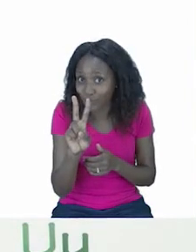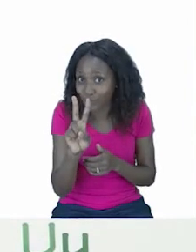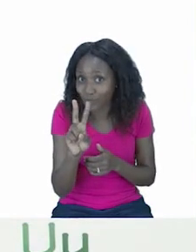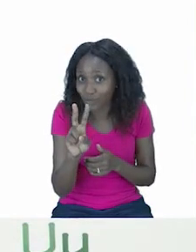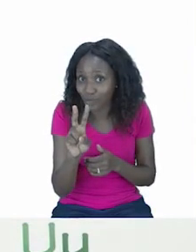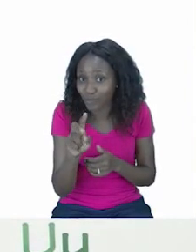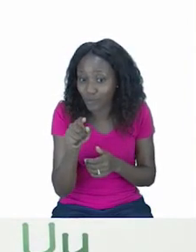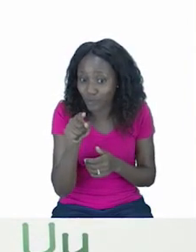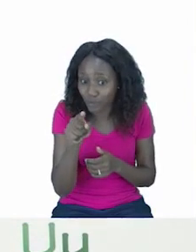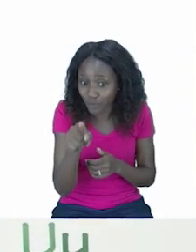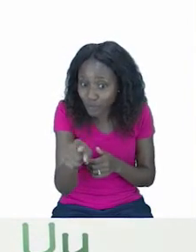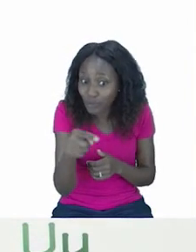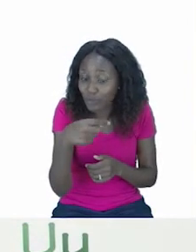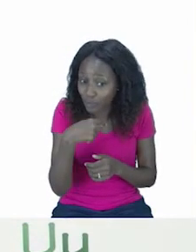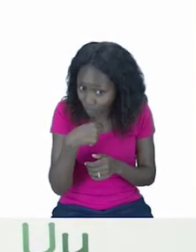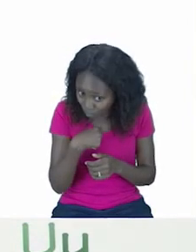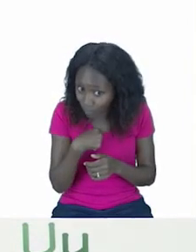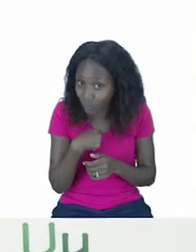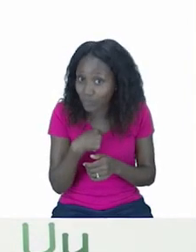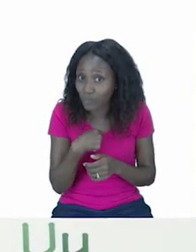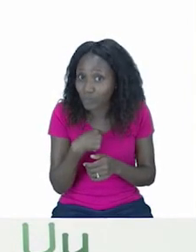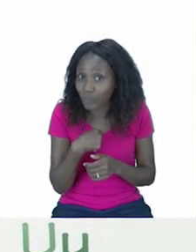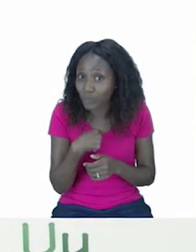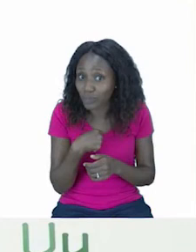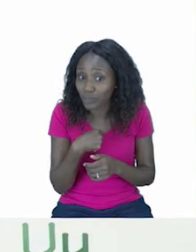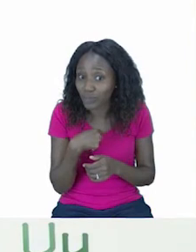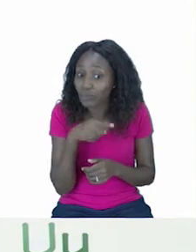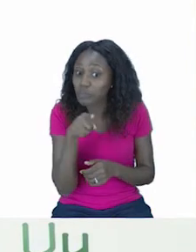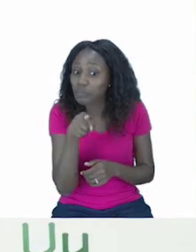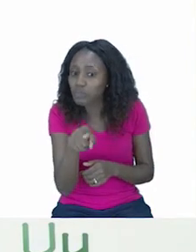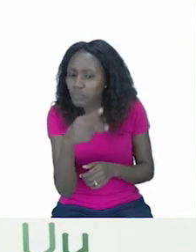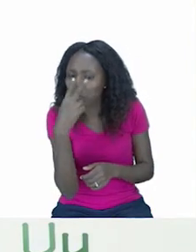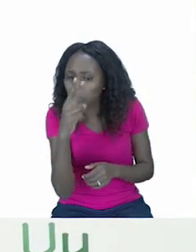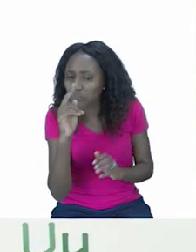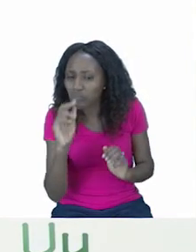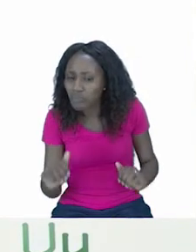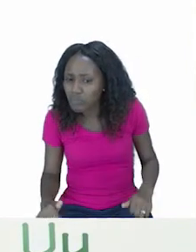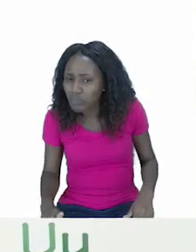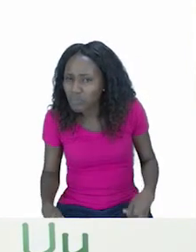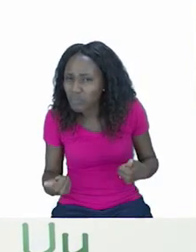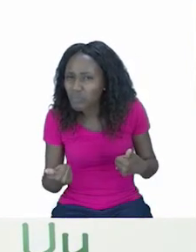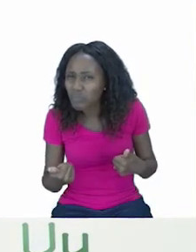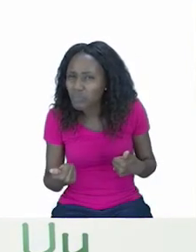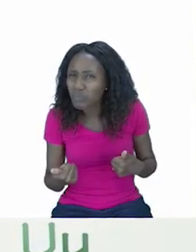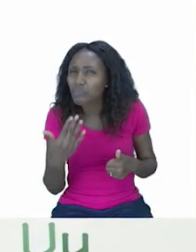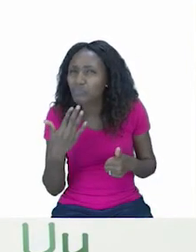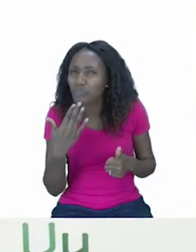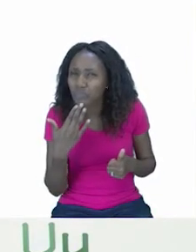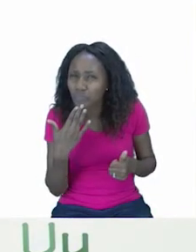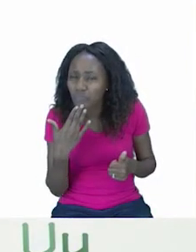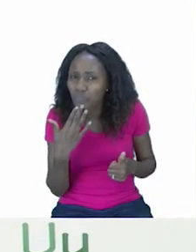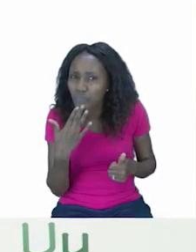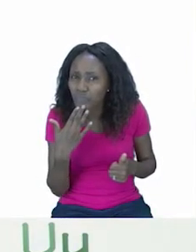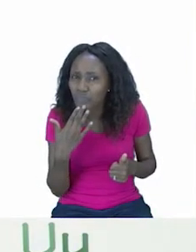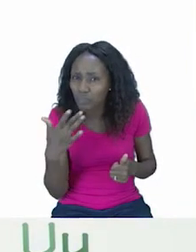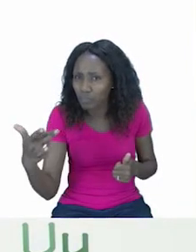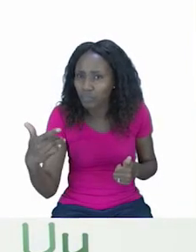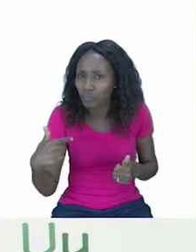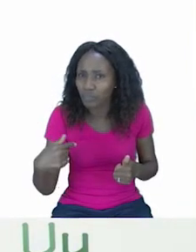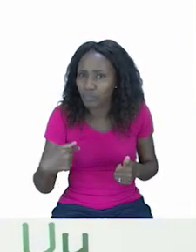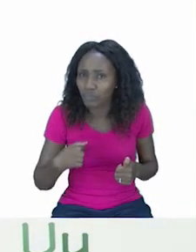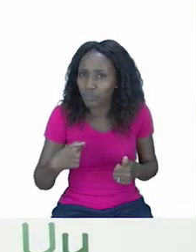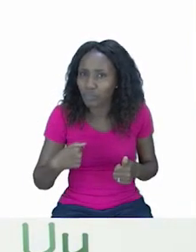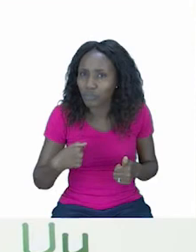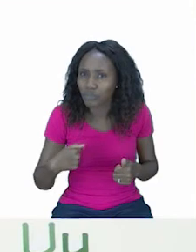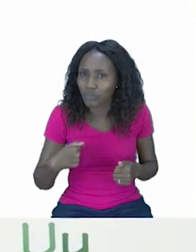you and me and there is a boy, we will say